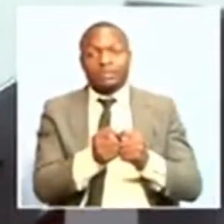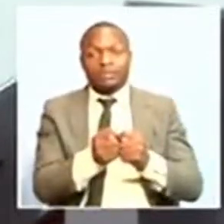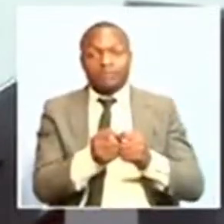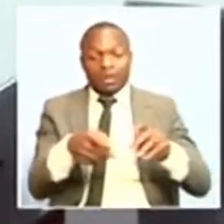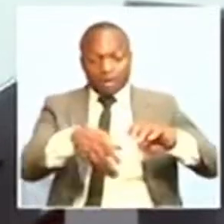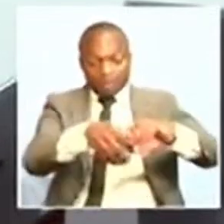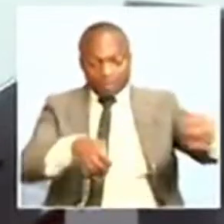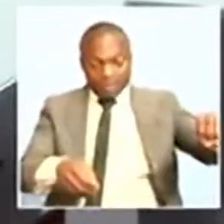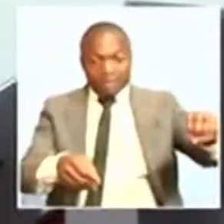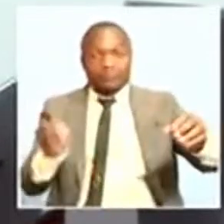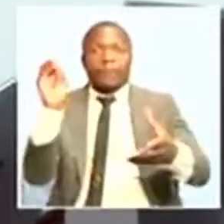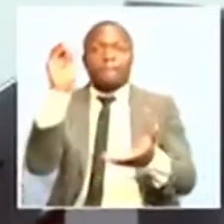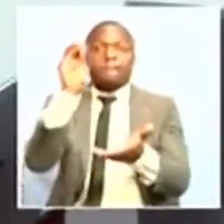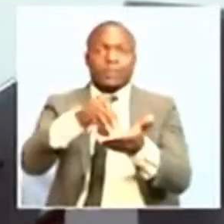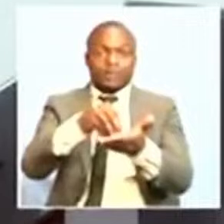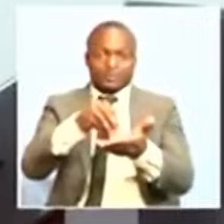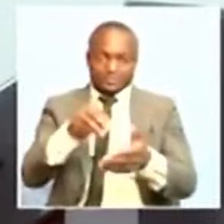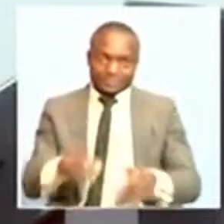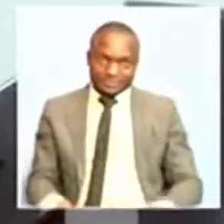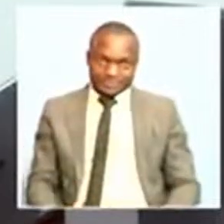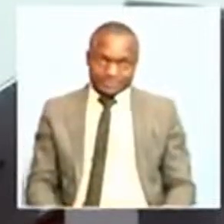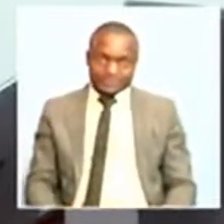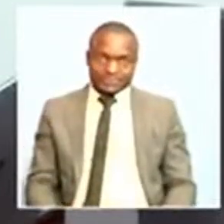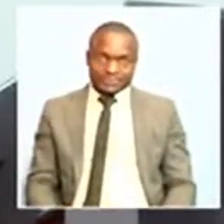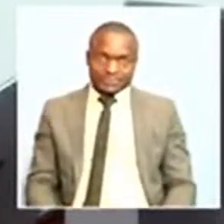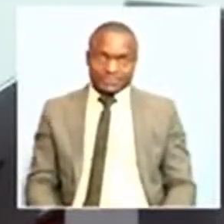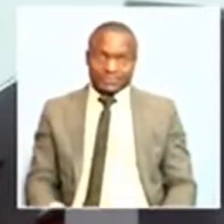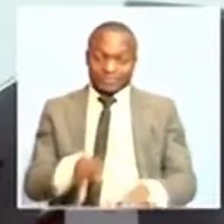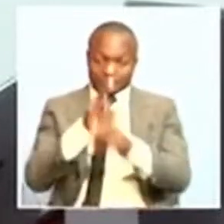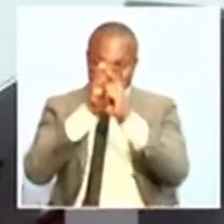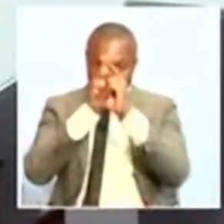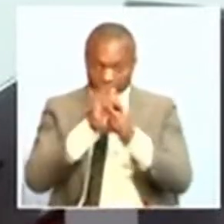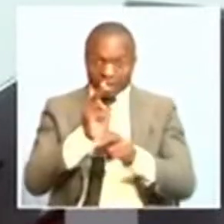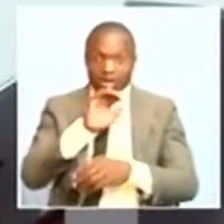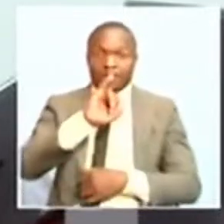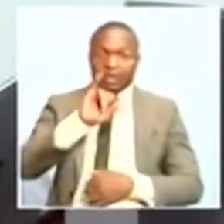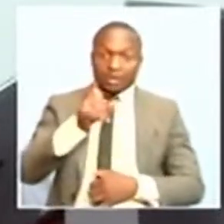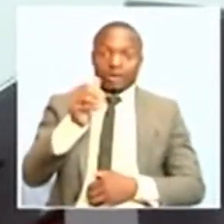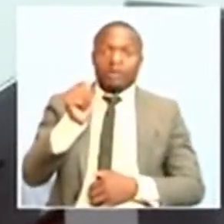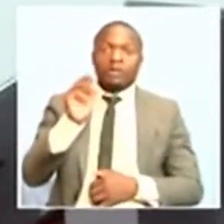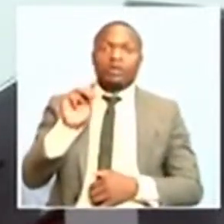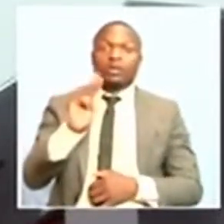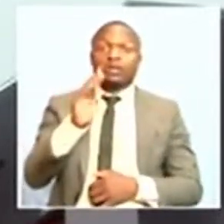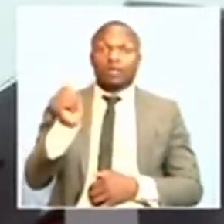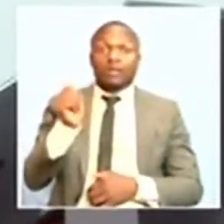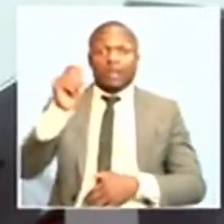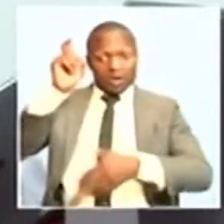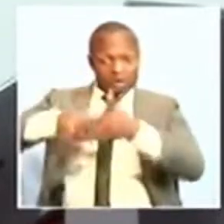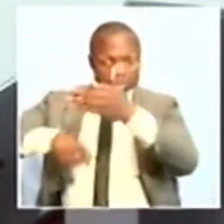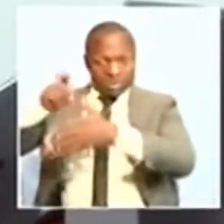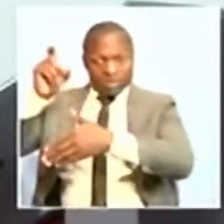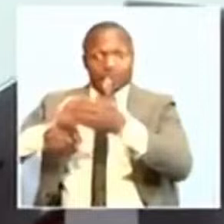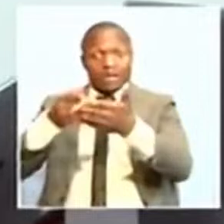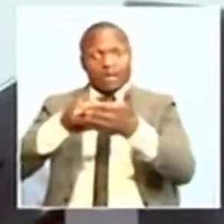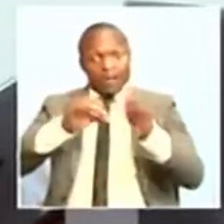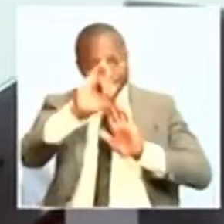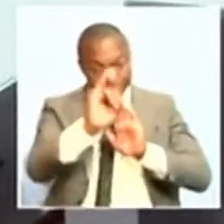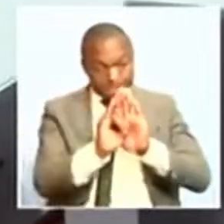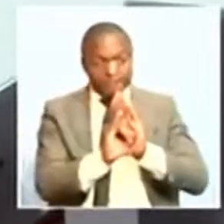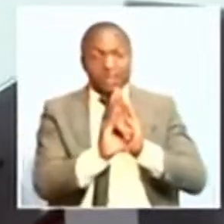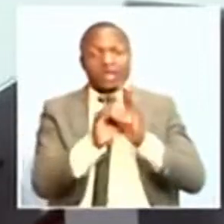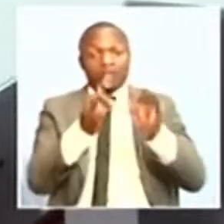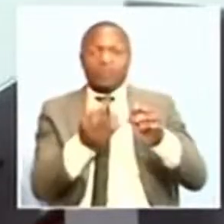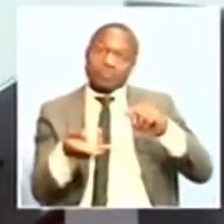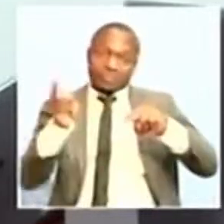included. And rightly so, Honorable Jamba, the cost of this importation, once it